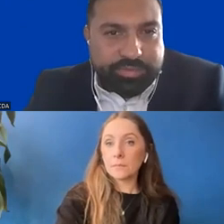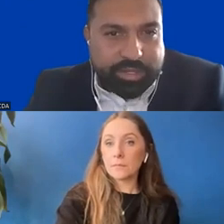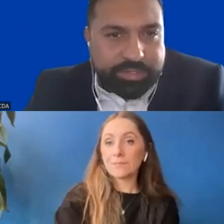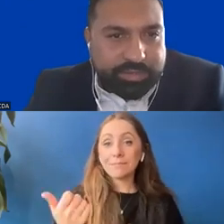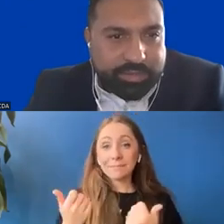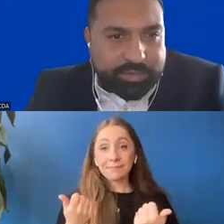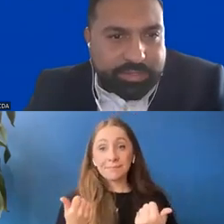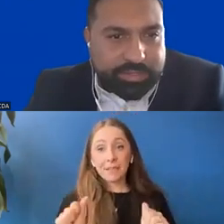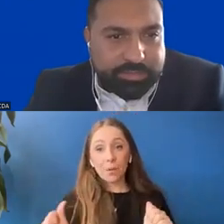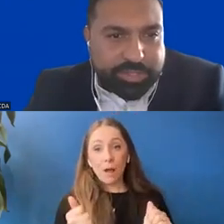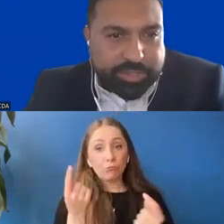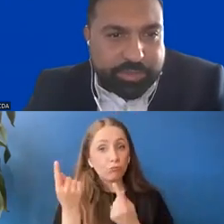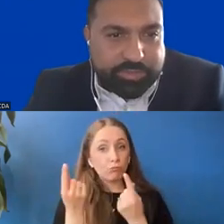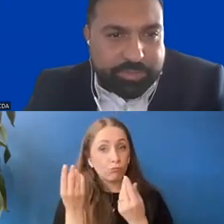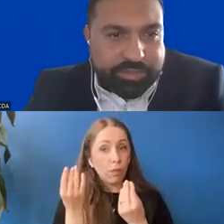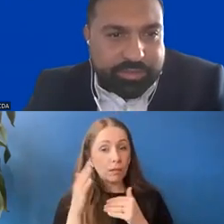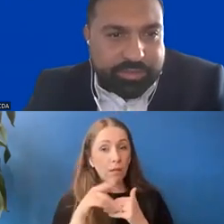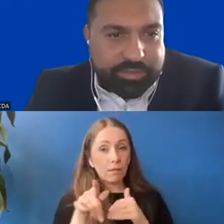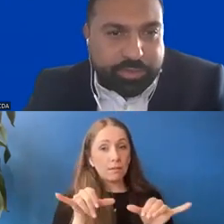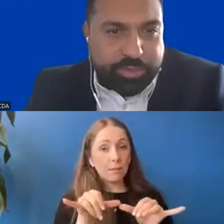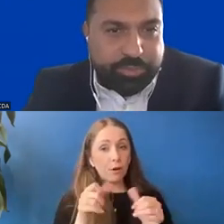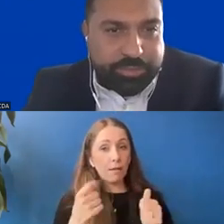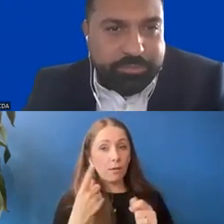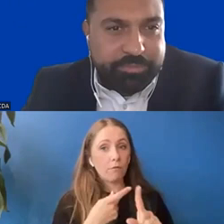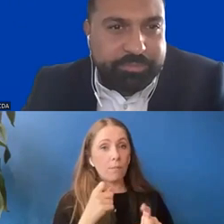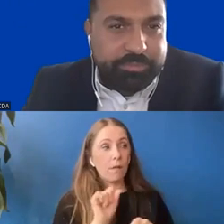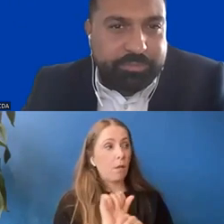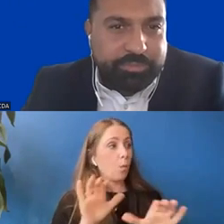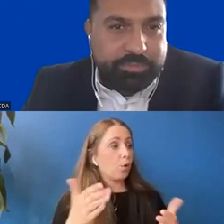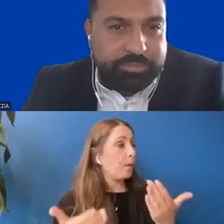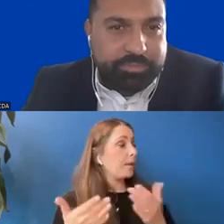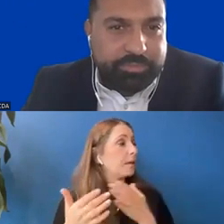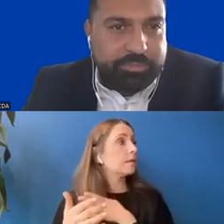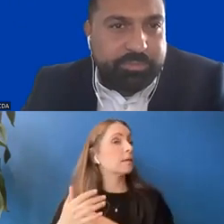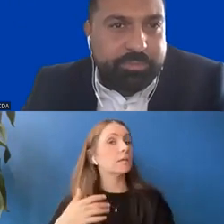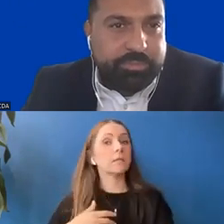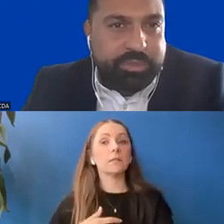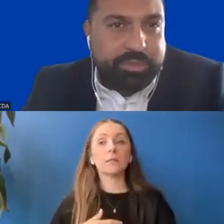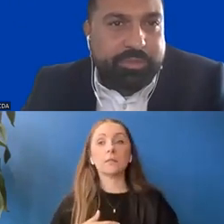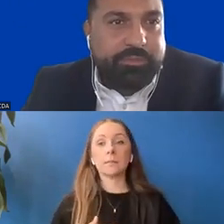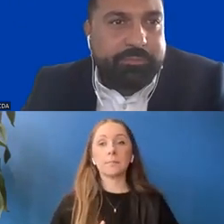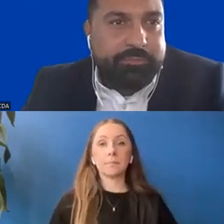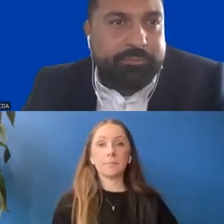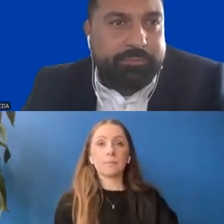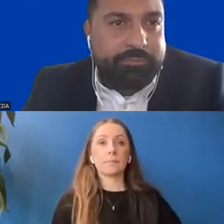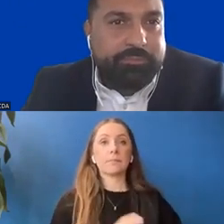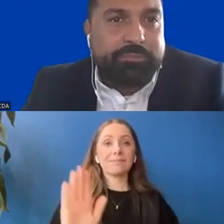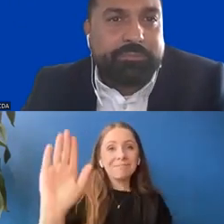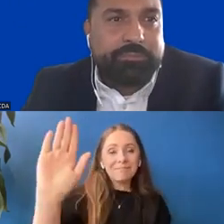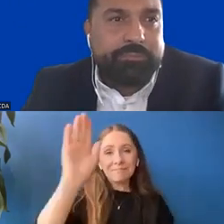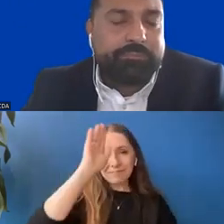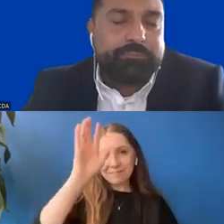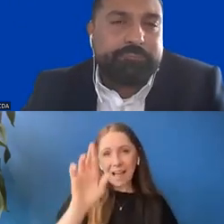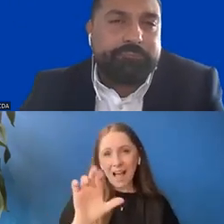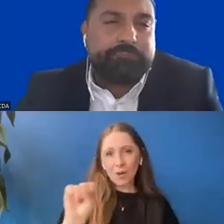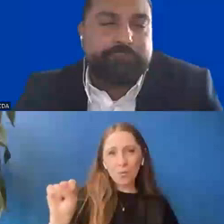Anyone else have thoughts on this measure? Anyone from the work group, maybe? Yeah, hi, Ross. I